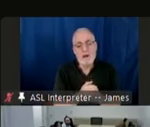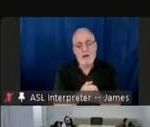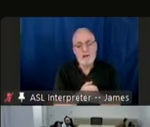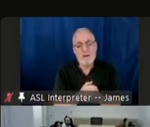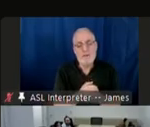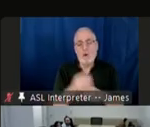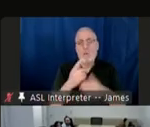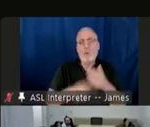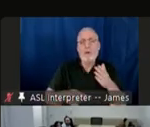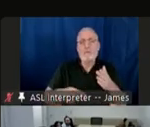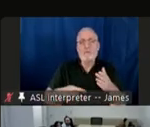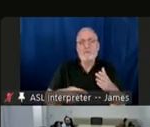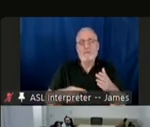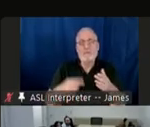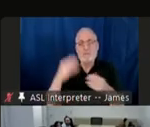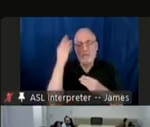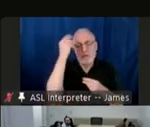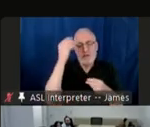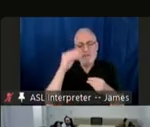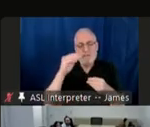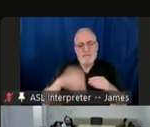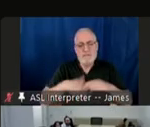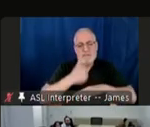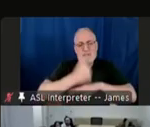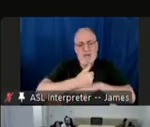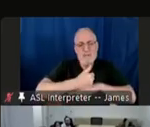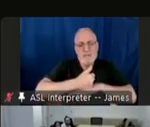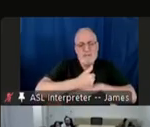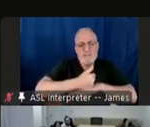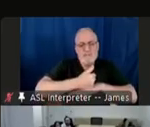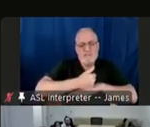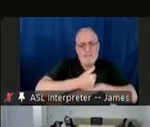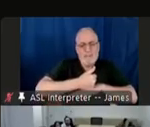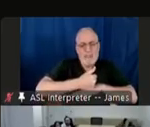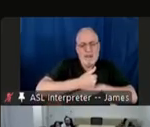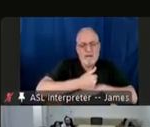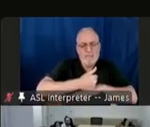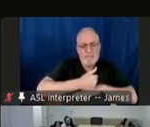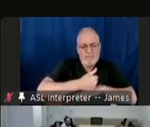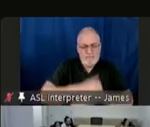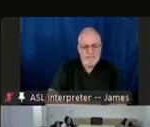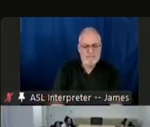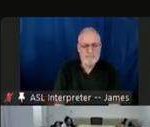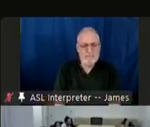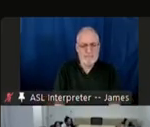is the relationship that is established our